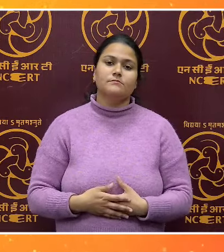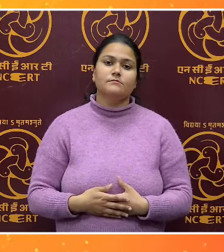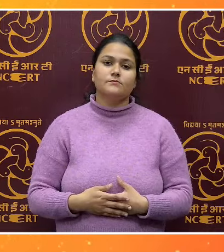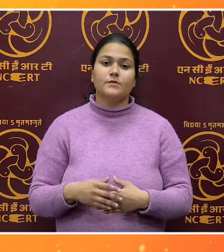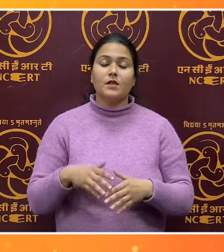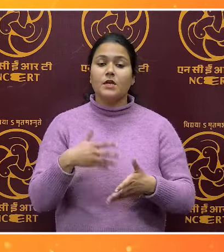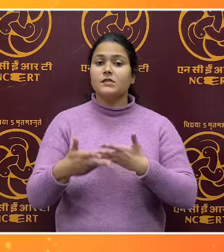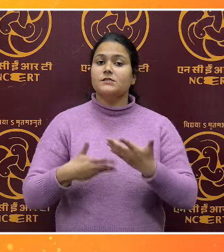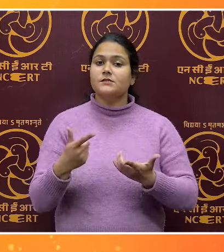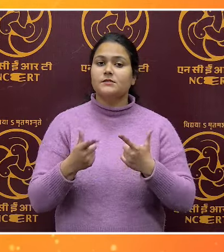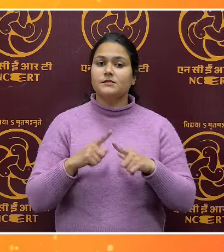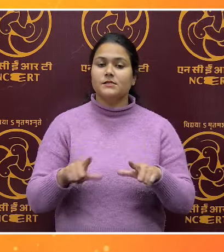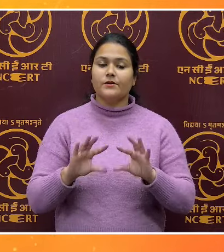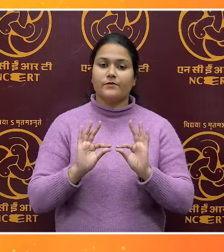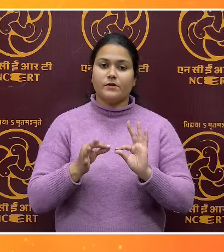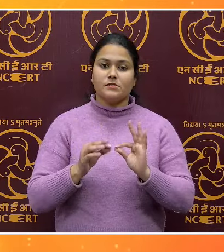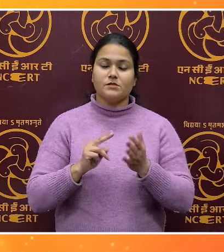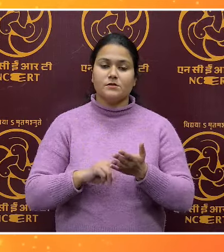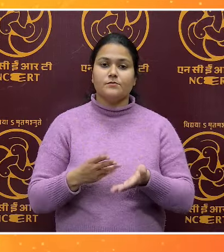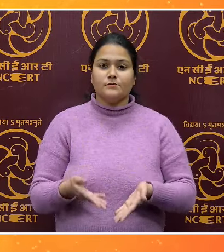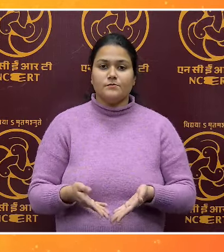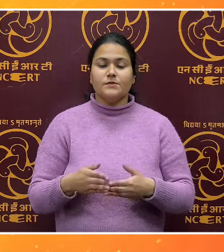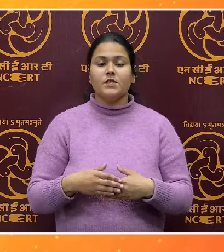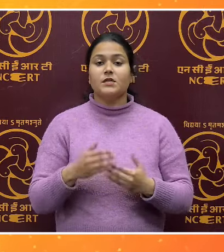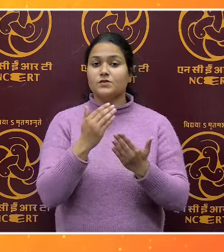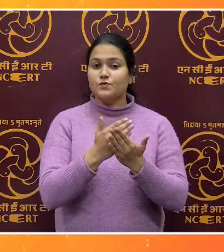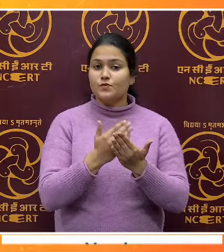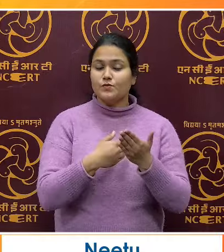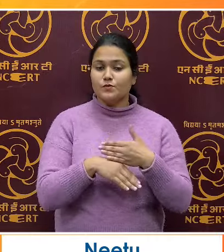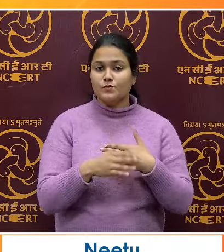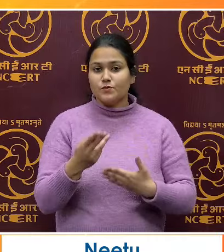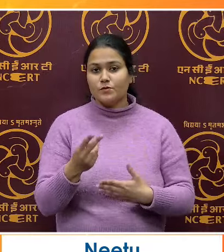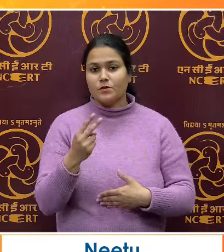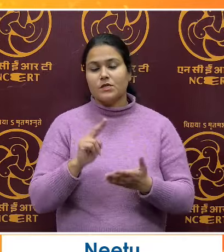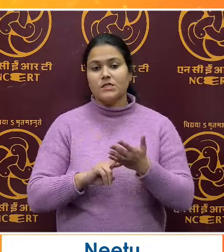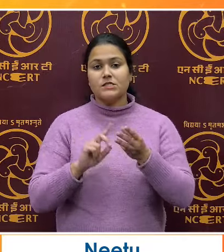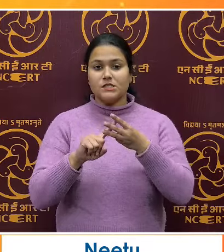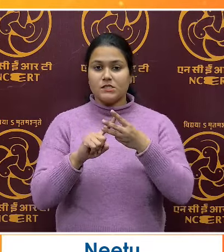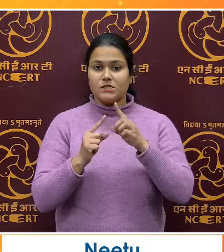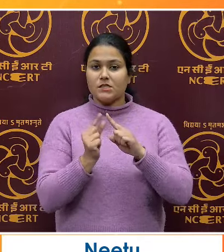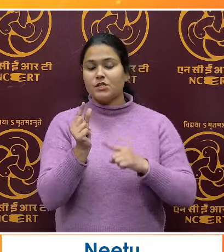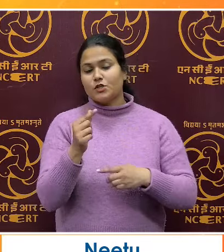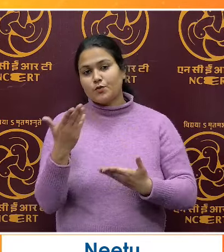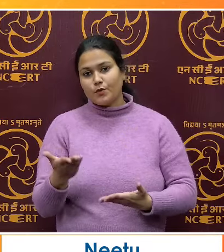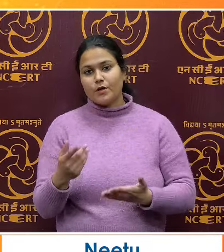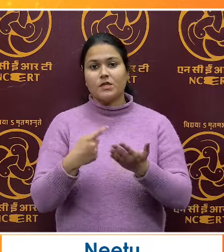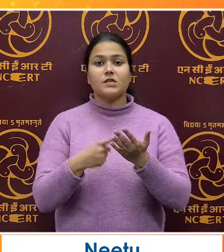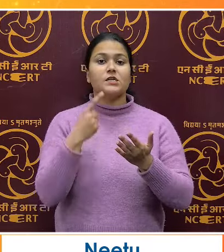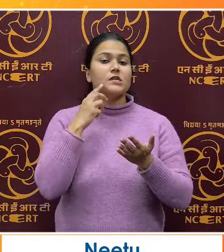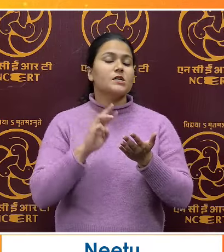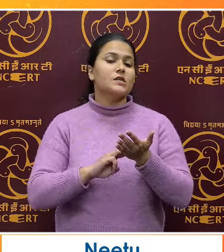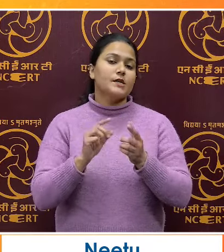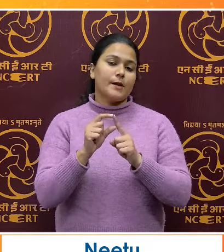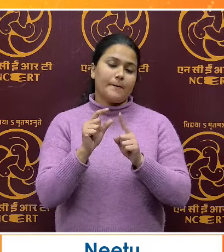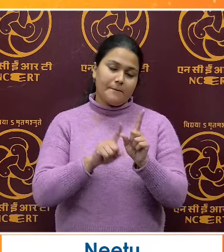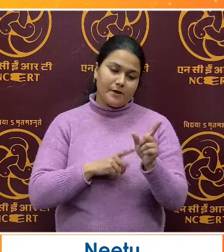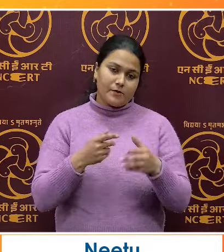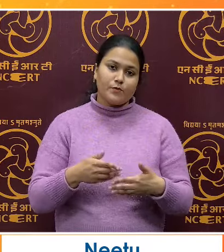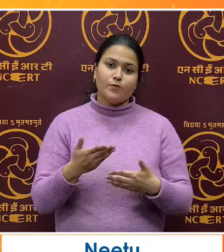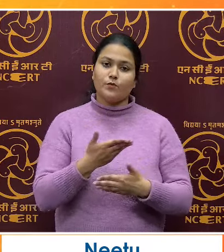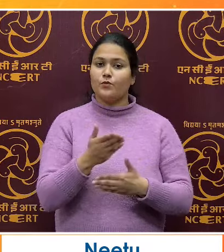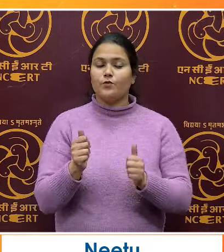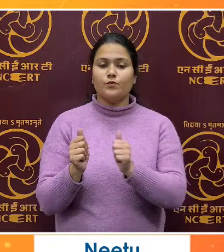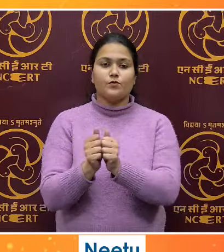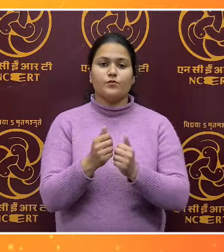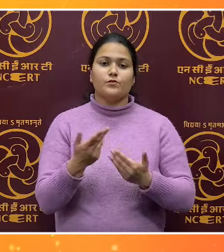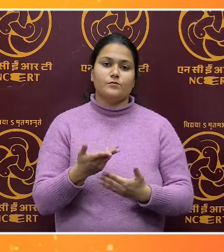sign language interpreters that we have for this particular program. We have Neetu and Rimpi, and they both are going to stay with us throughout